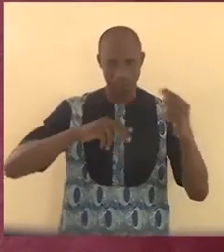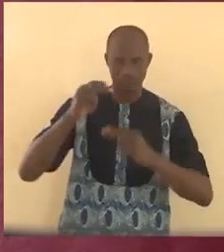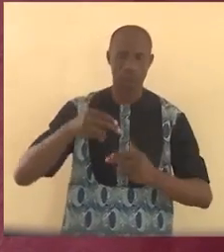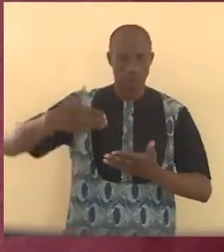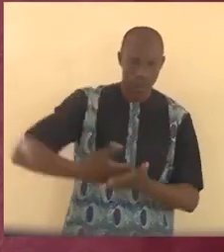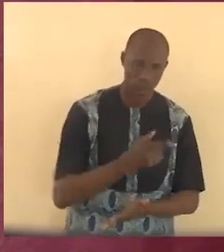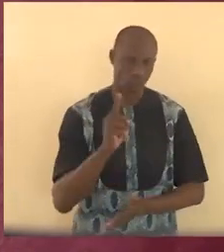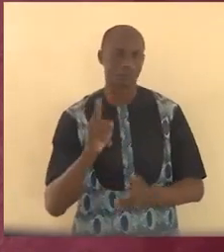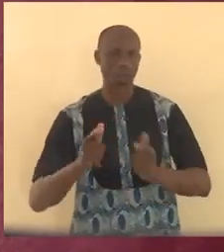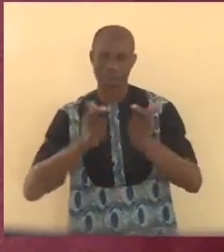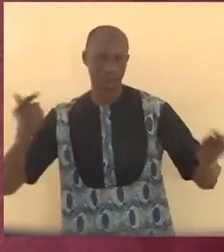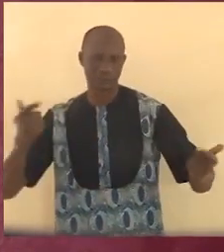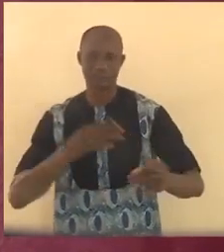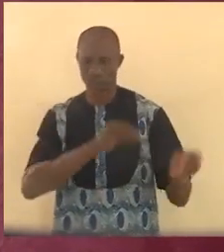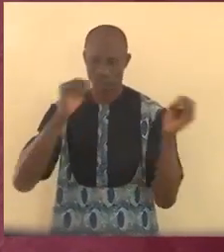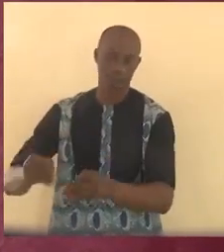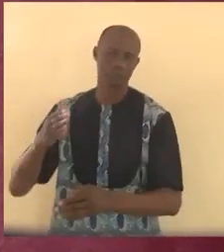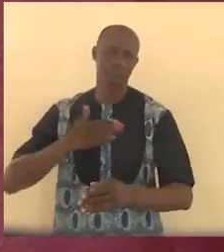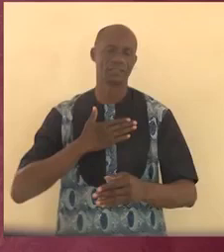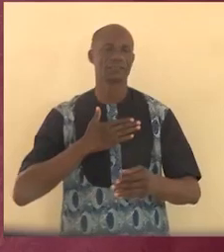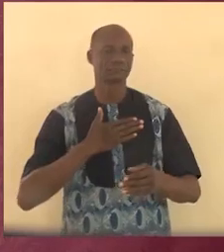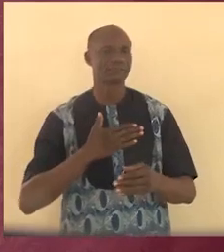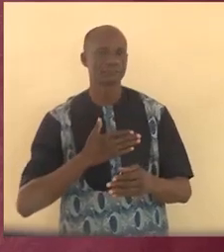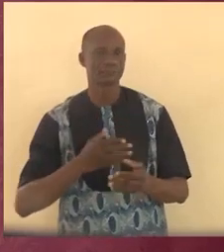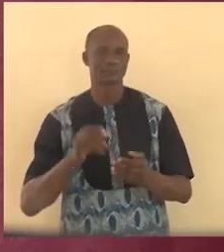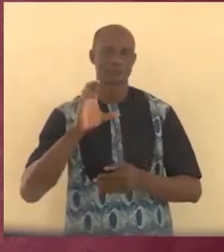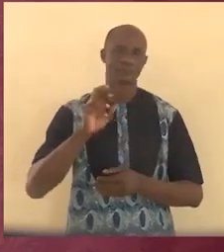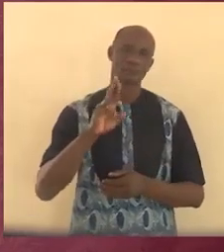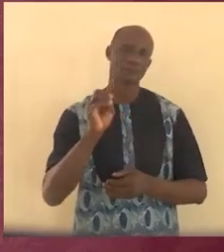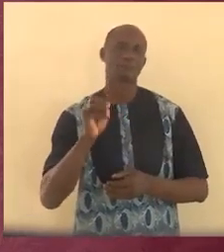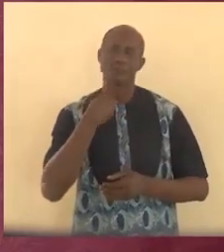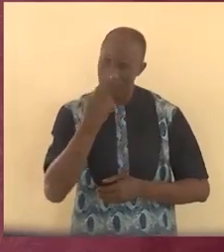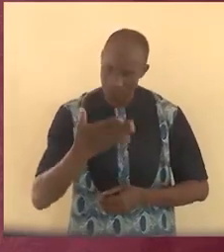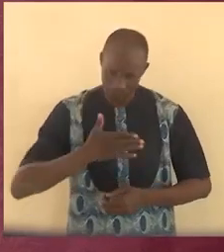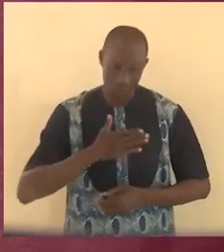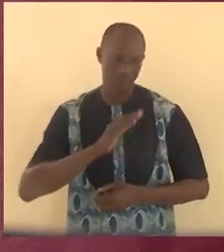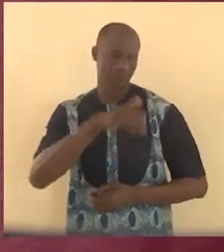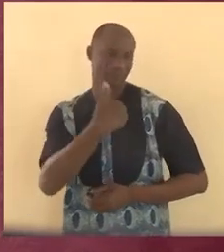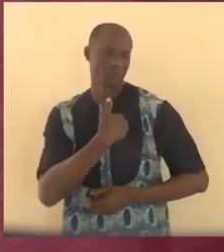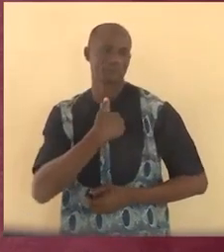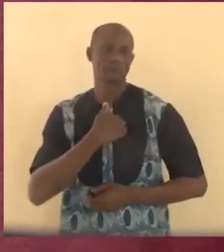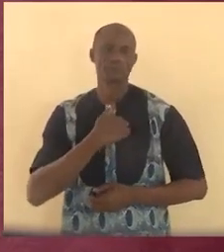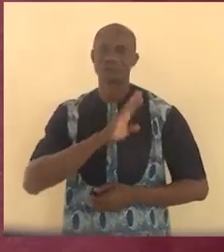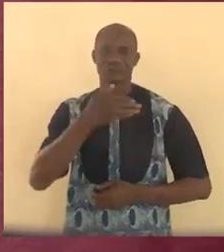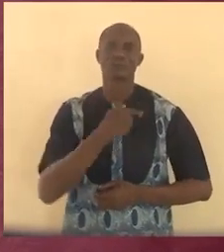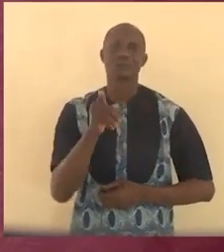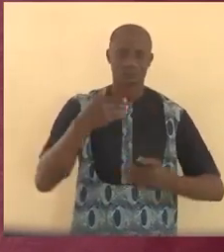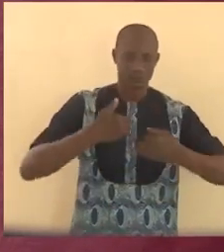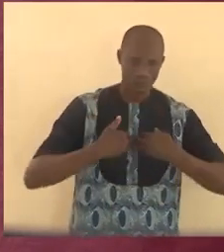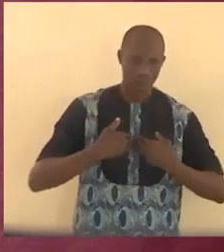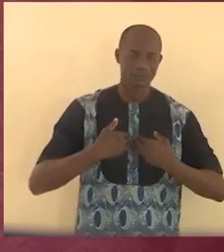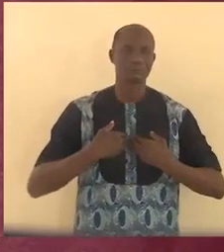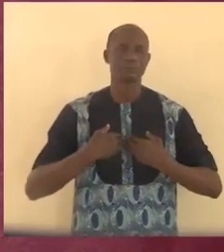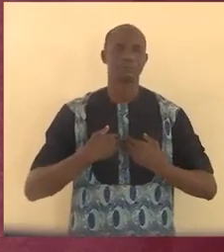there I will store all my grains and my goods. And I will say to my soul, soul, you have